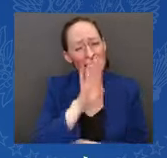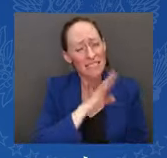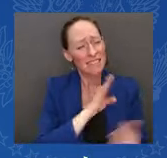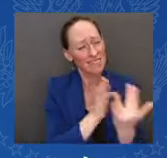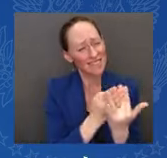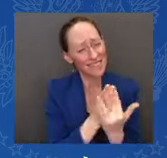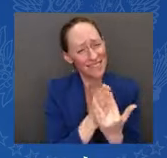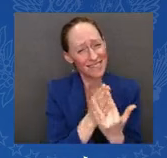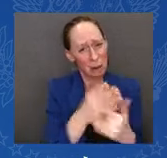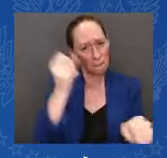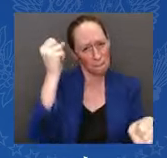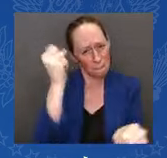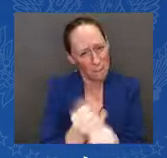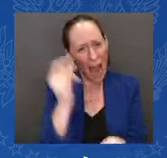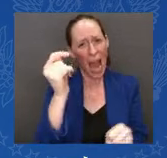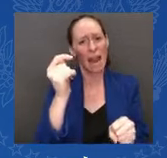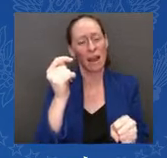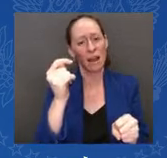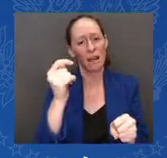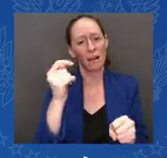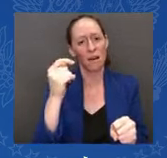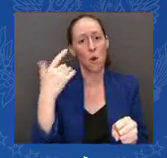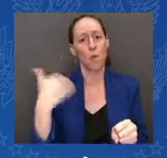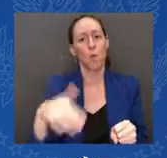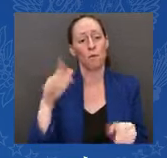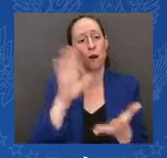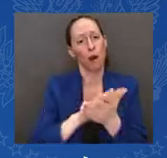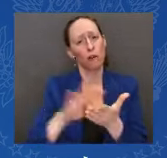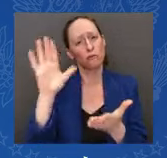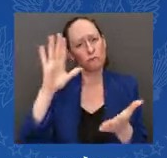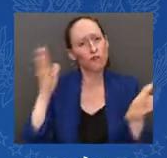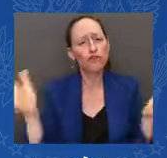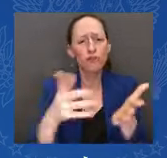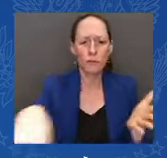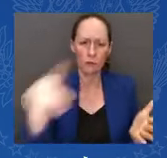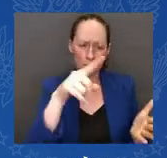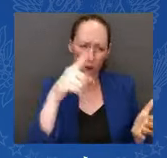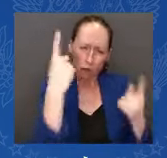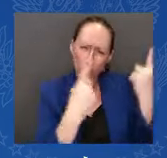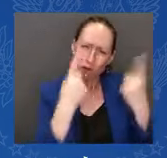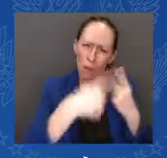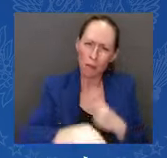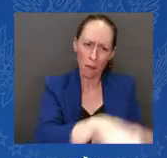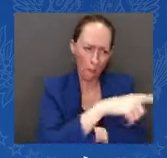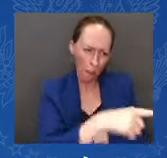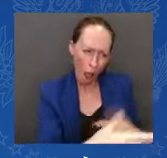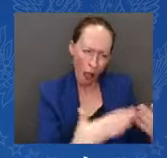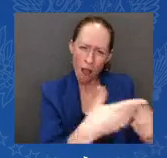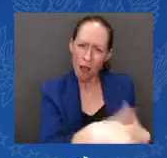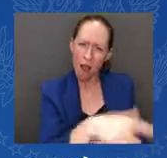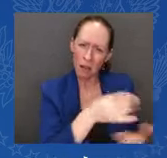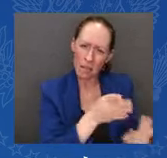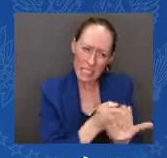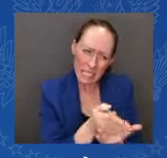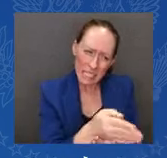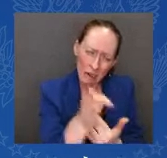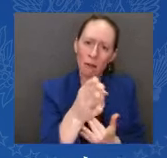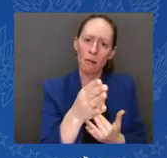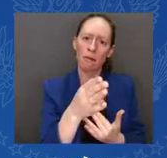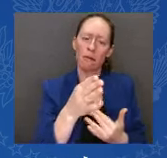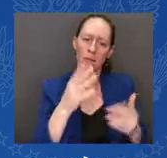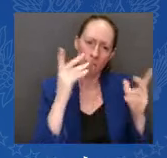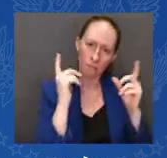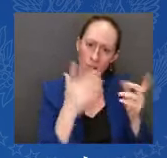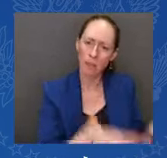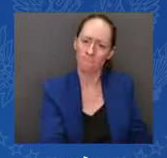means examining where the student grew up and went to high school. It means understanding the particular hardships that